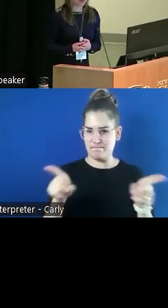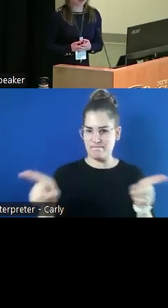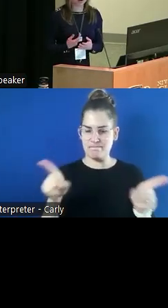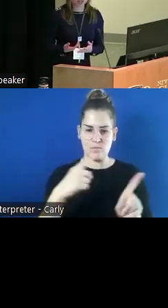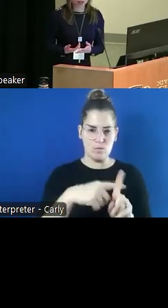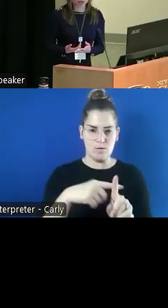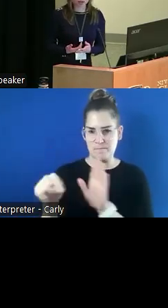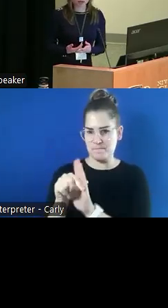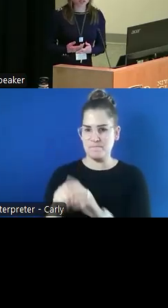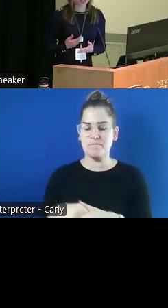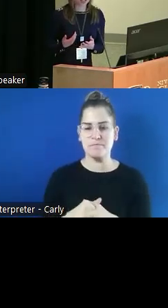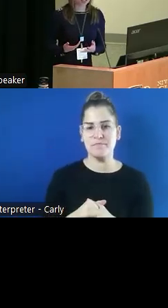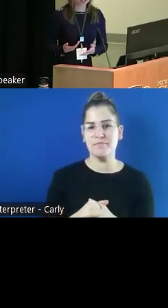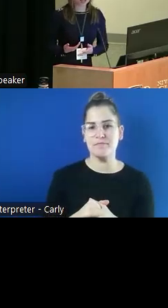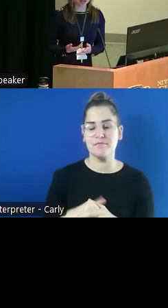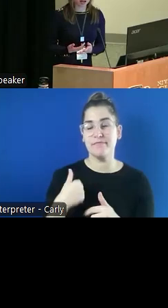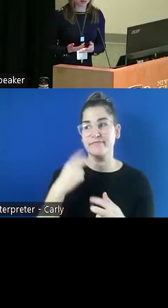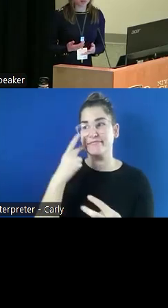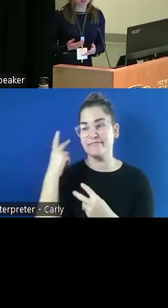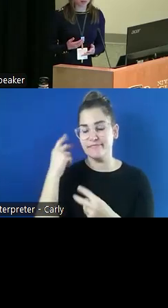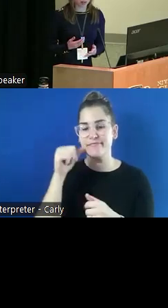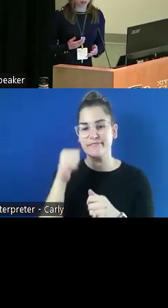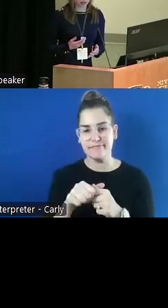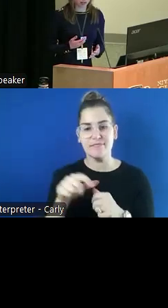I'm just recalling when she did this